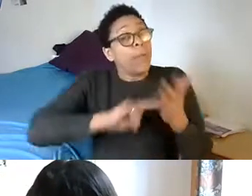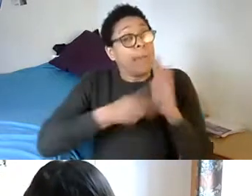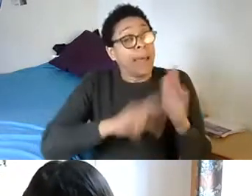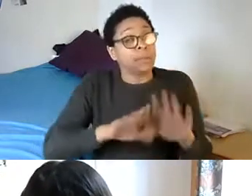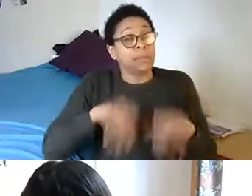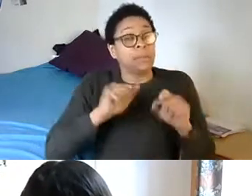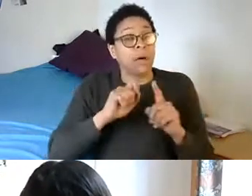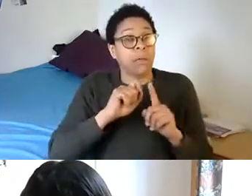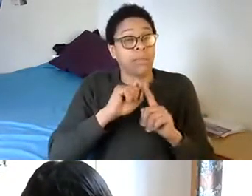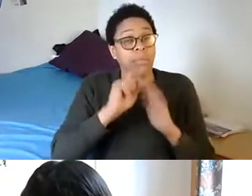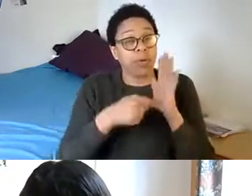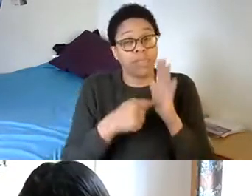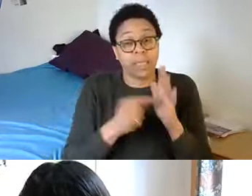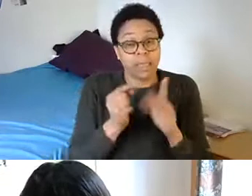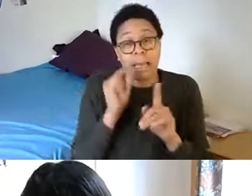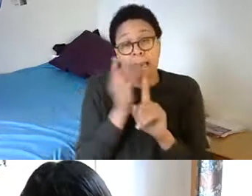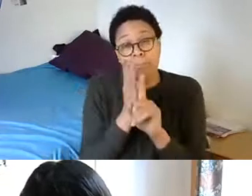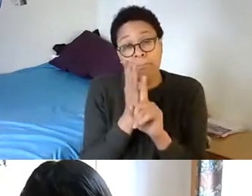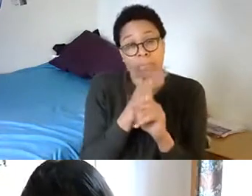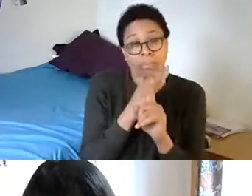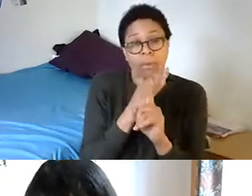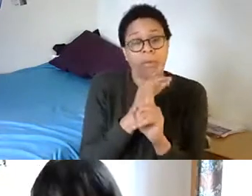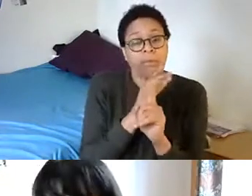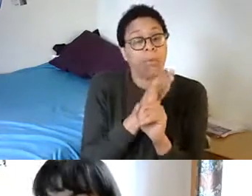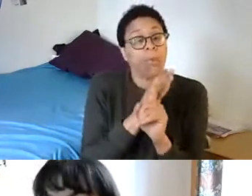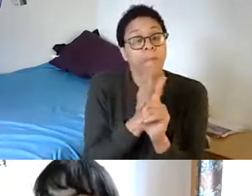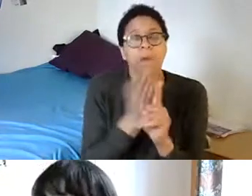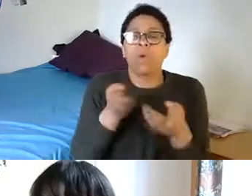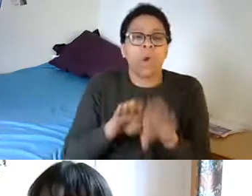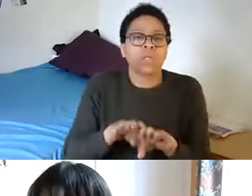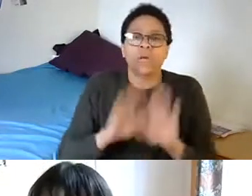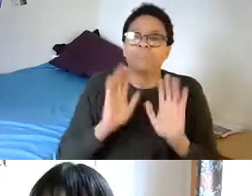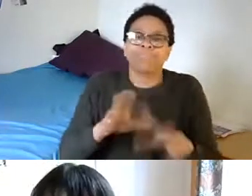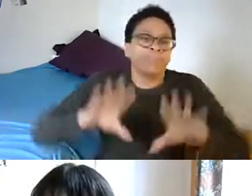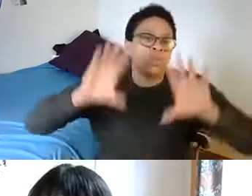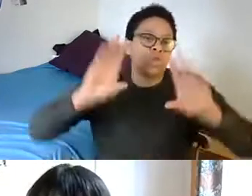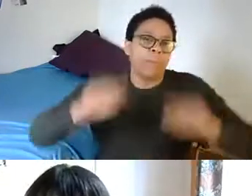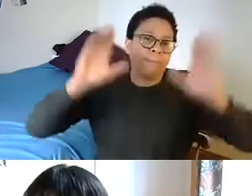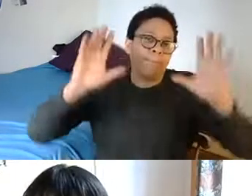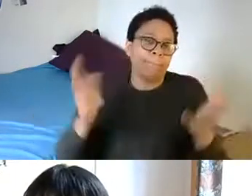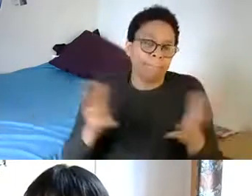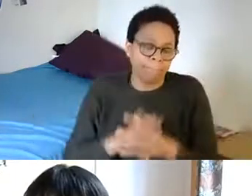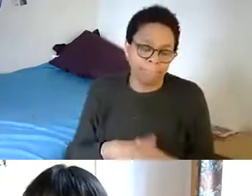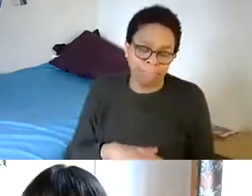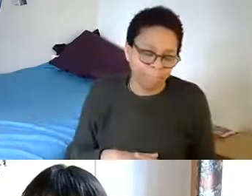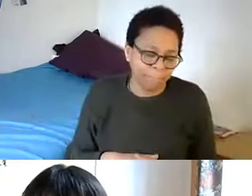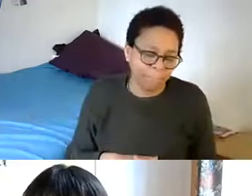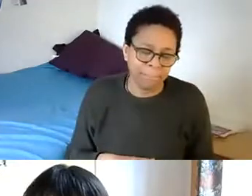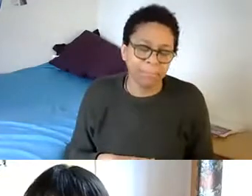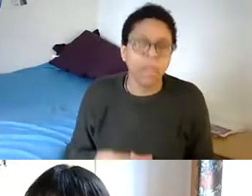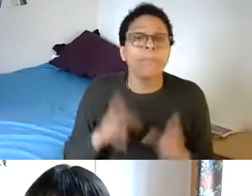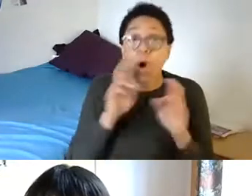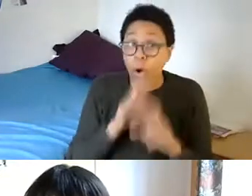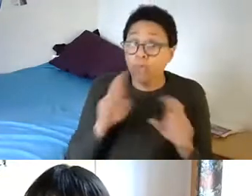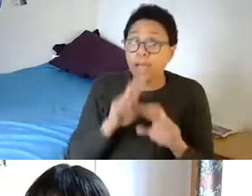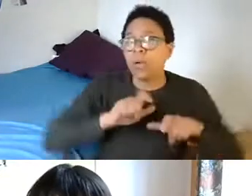at the moment people can't get in to sort of carry out work on the collections at the moment. But hopefully that'll build